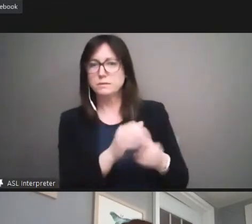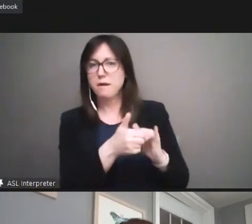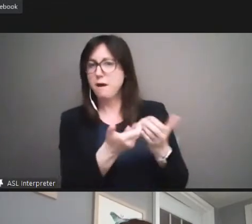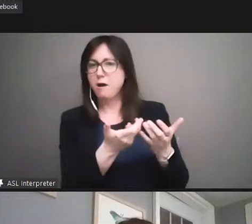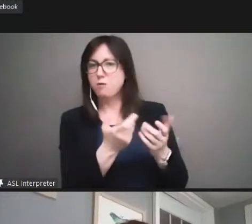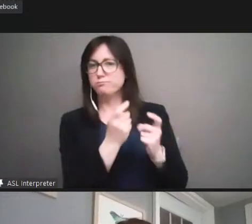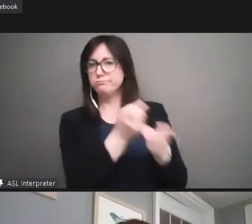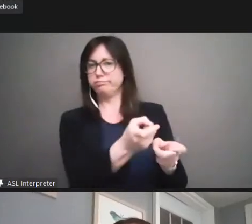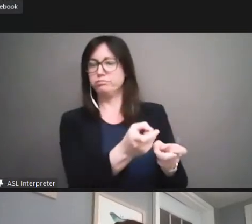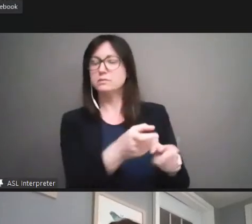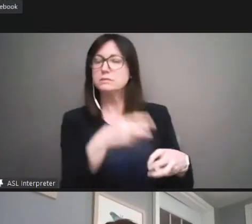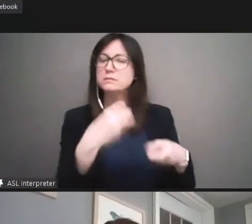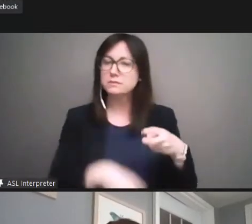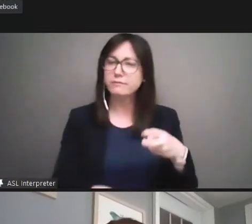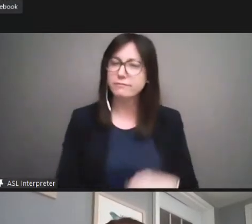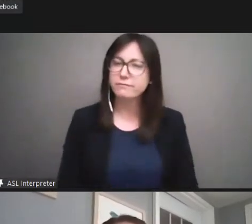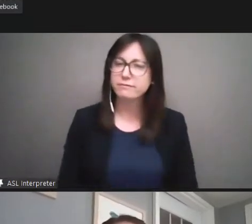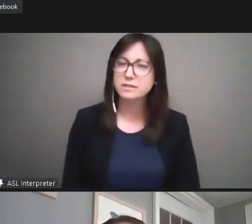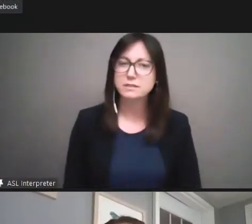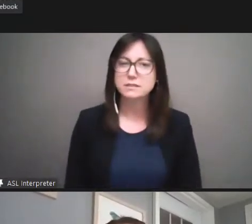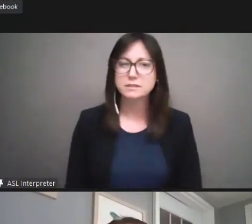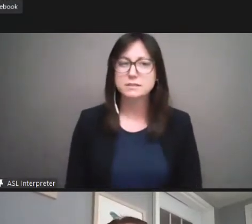Yeah, I think that